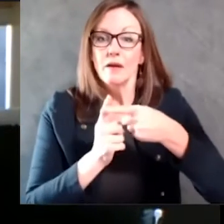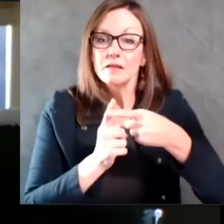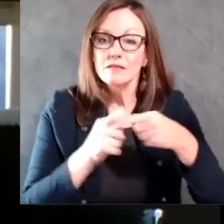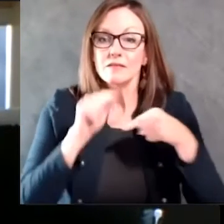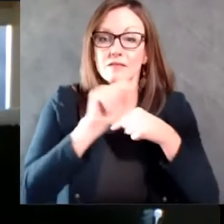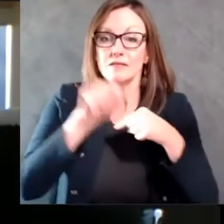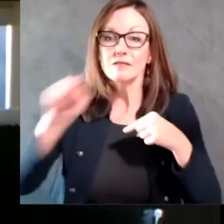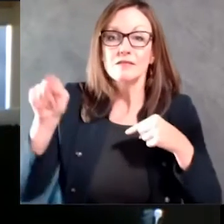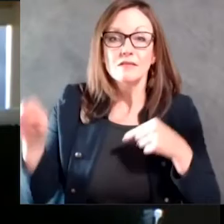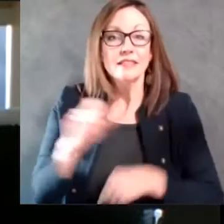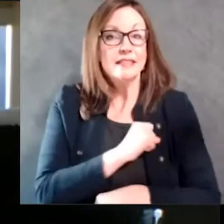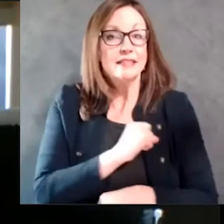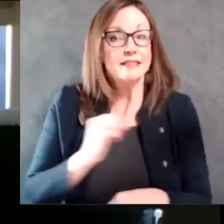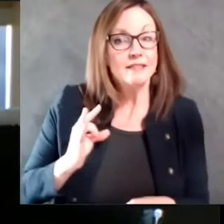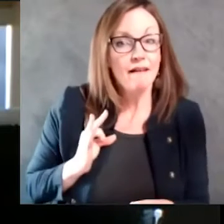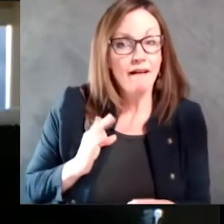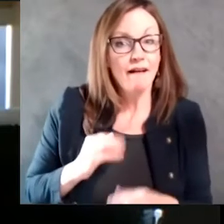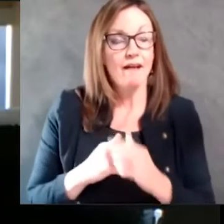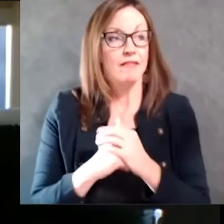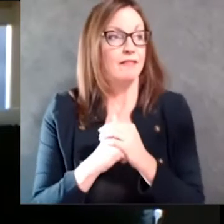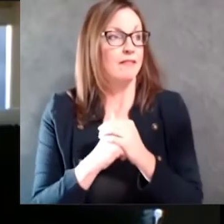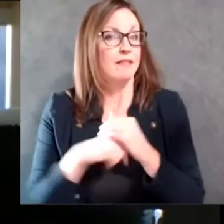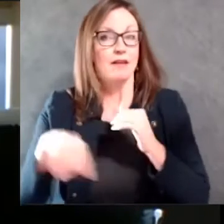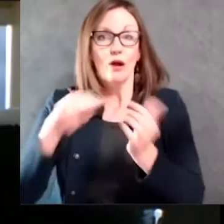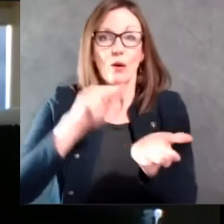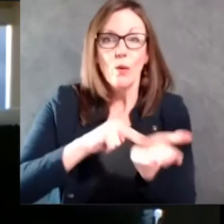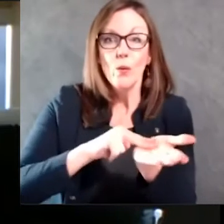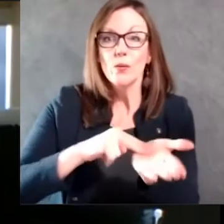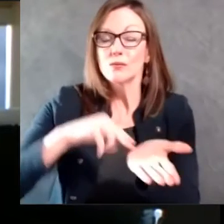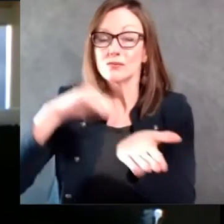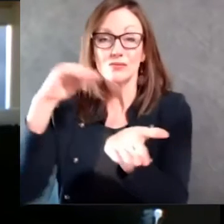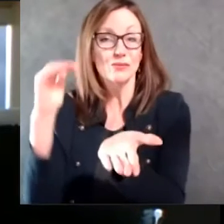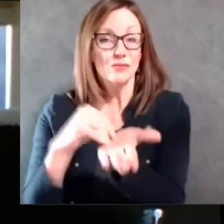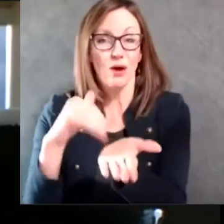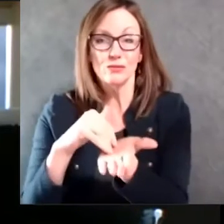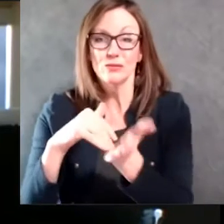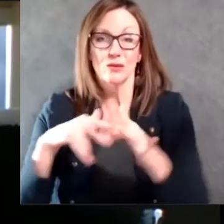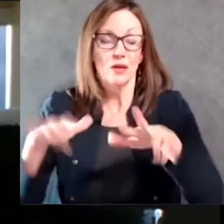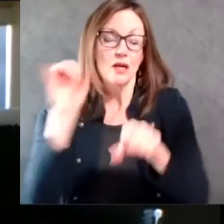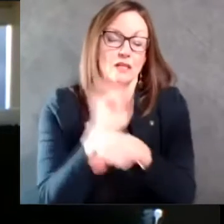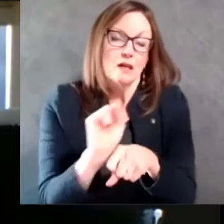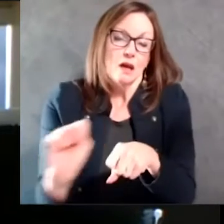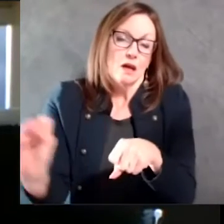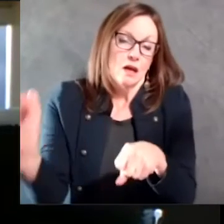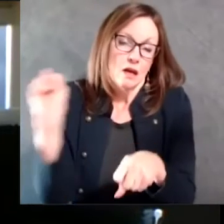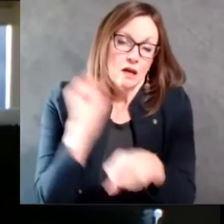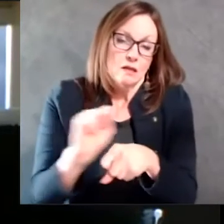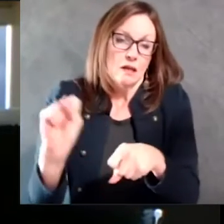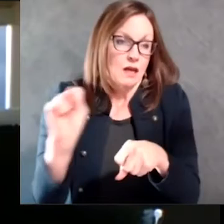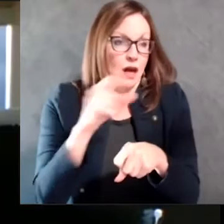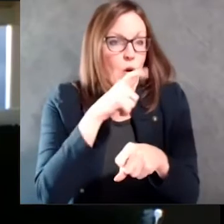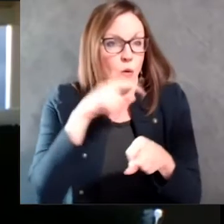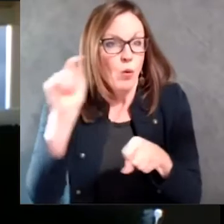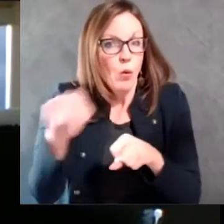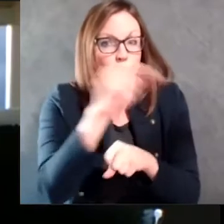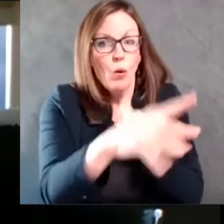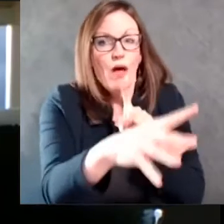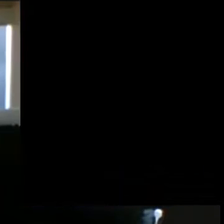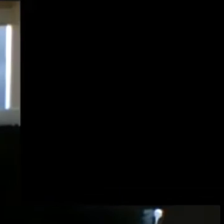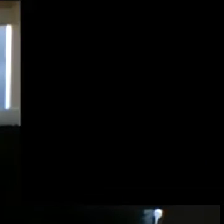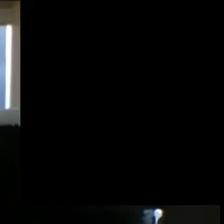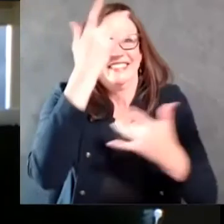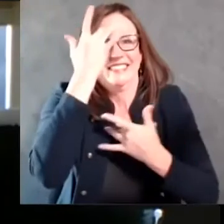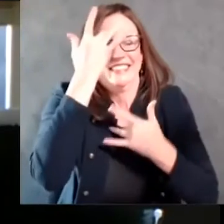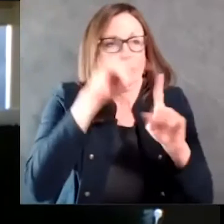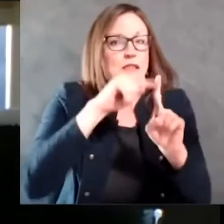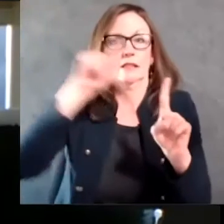not masking, you get infected or you get exposed to something in the community, and then they cannot come back to